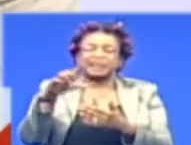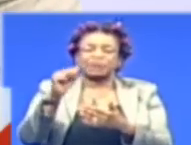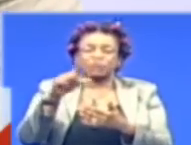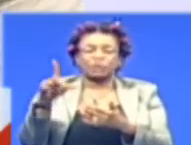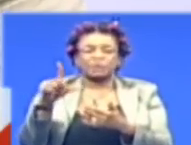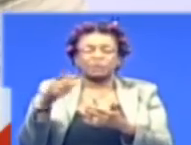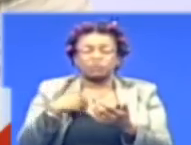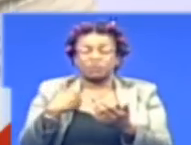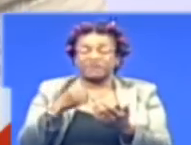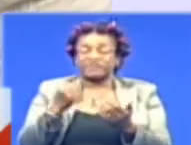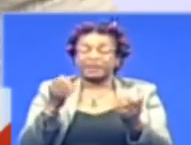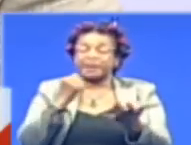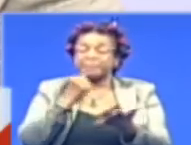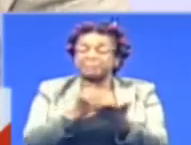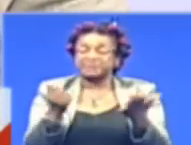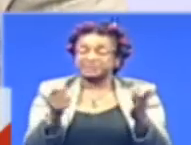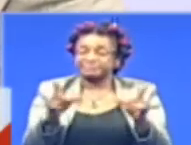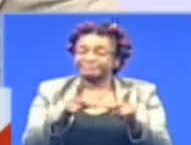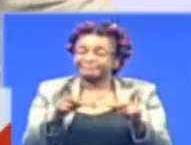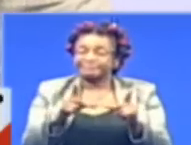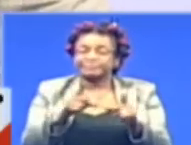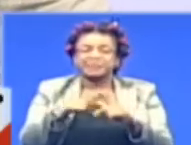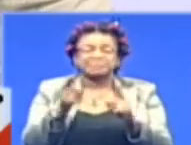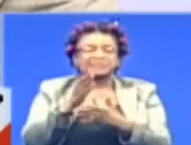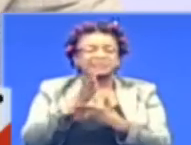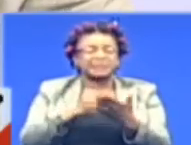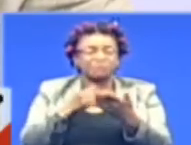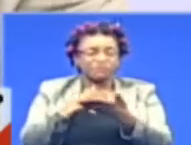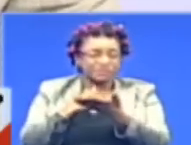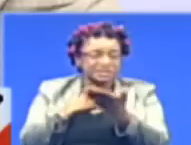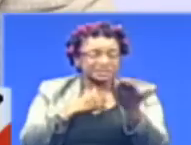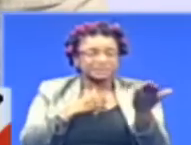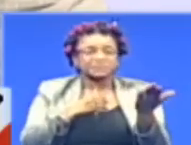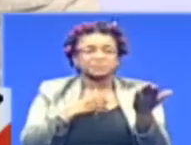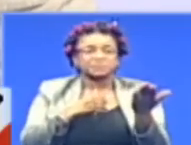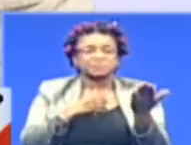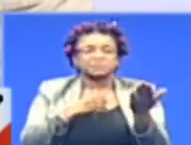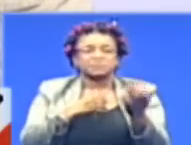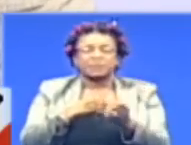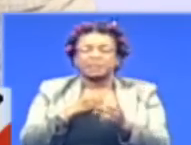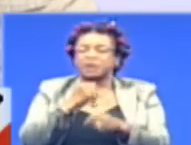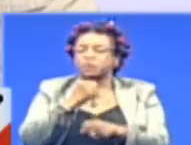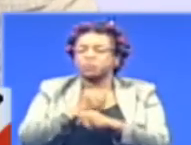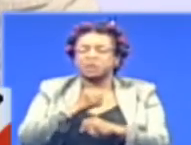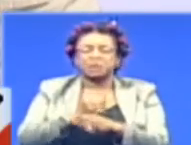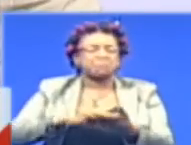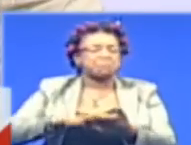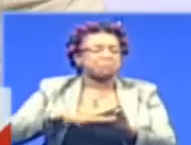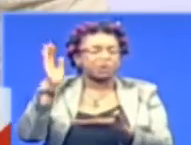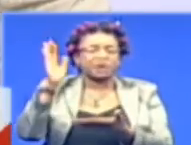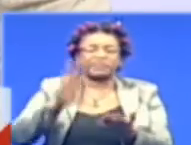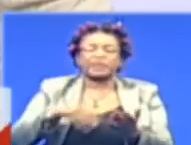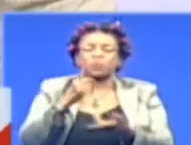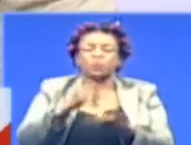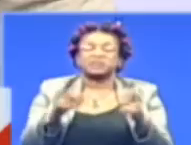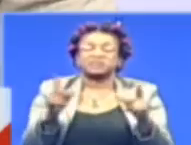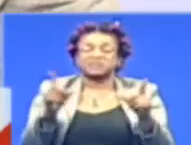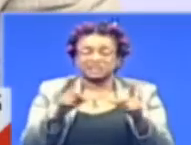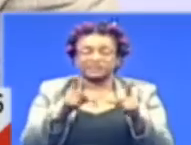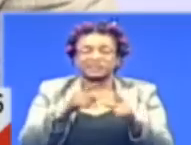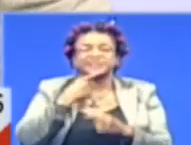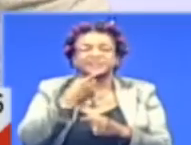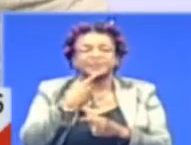permit. Yeah. But you know, some of these sawmills were going beyond their permit, what was permitted to them, yeah. and they were harvesting